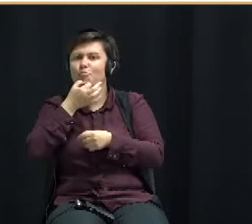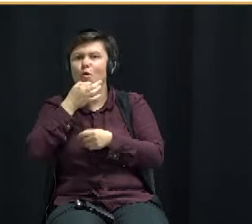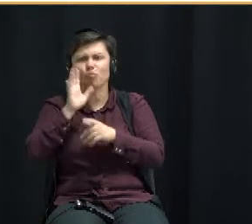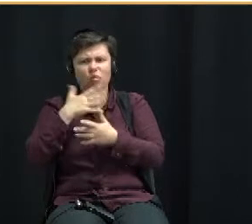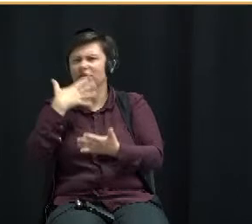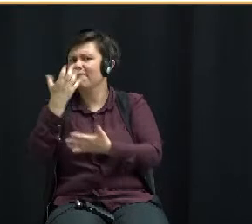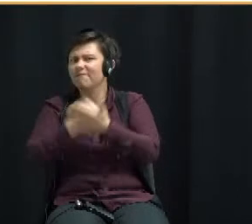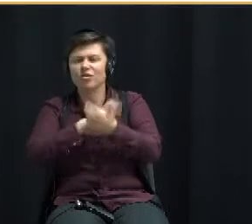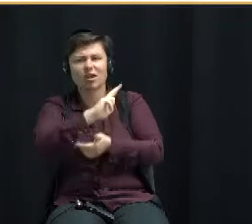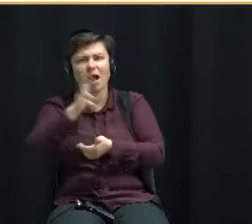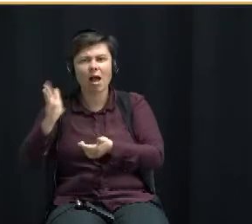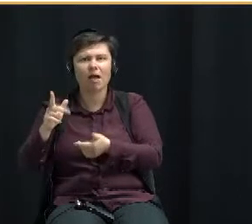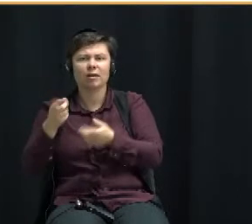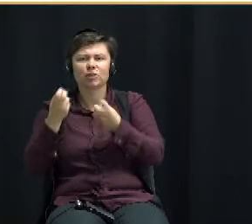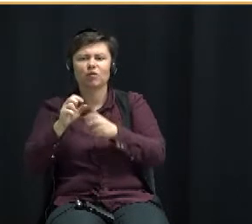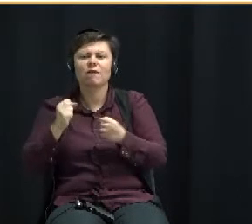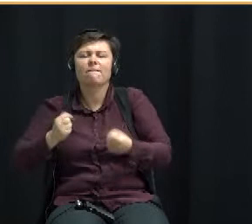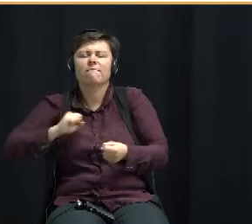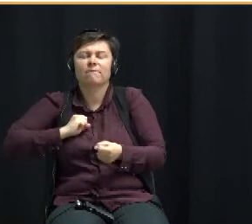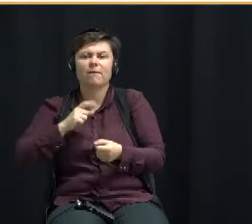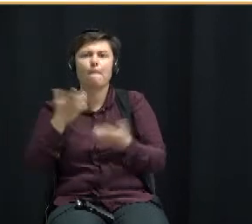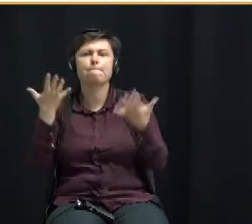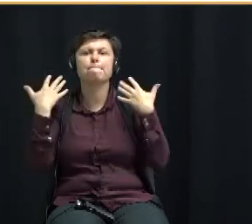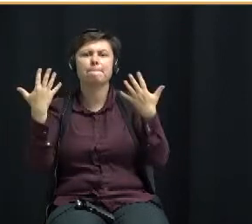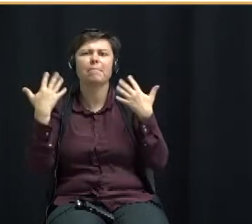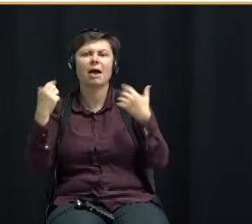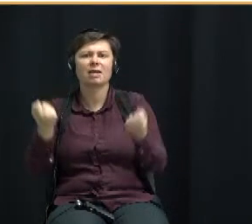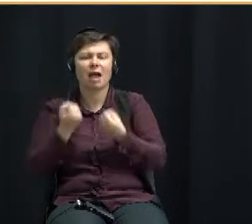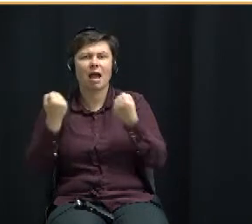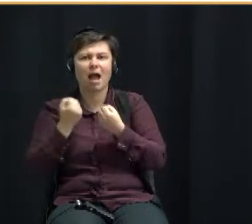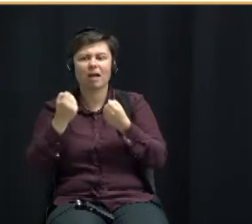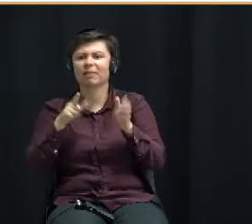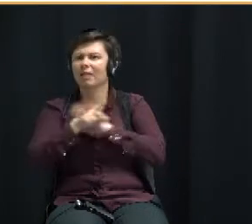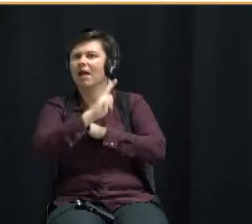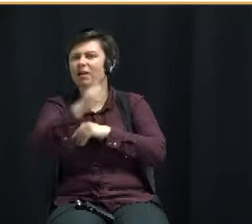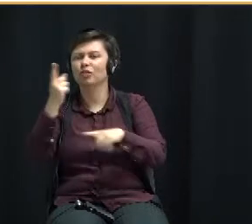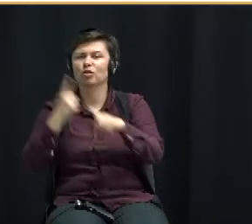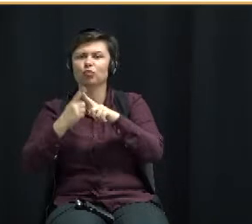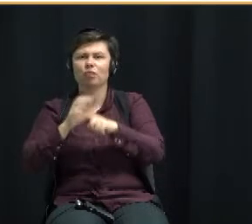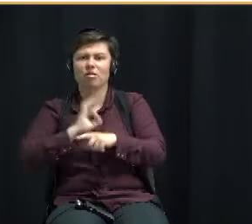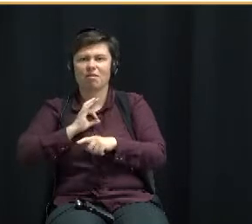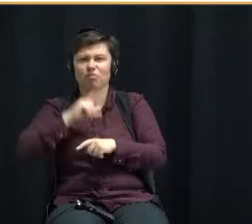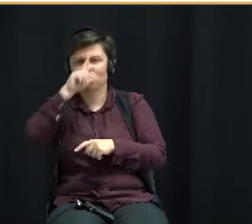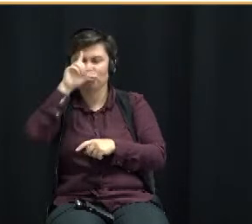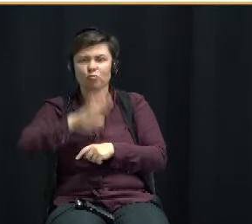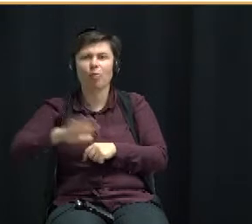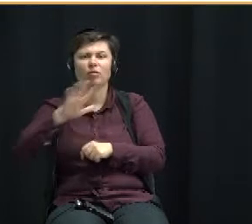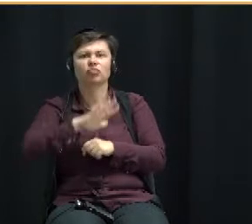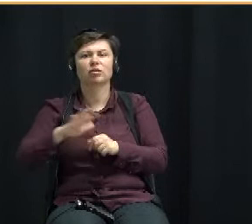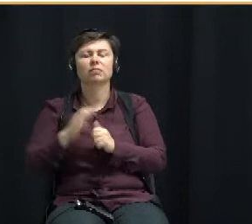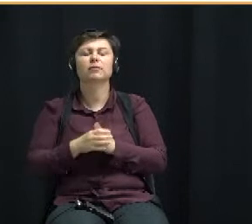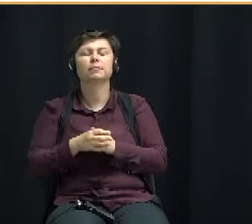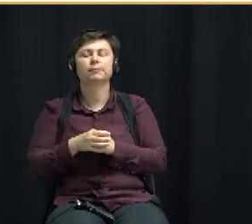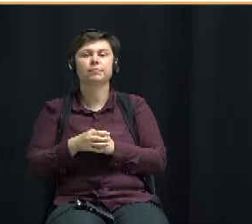has something to offer for all, and also is very accessible if you are dependent on wheels. It can be a mother with